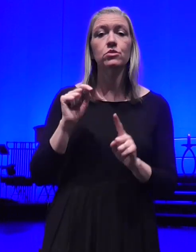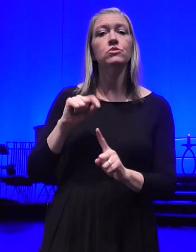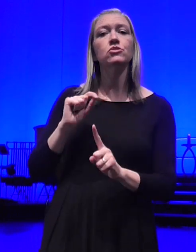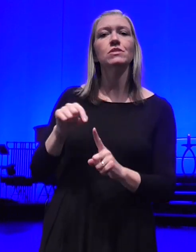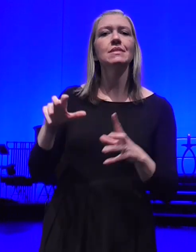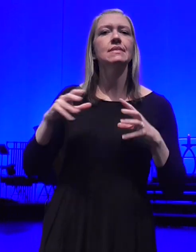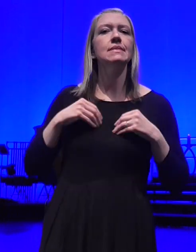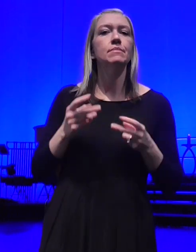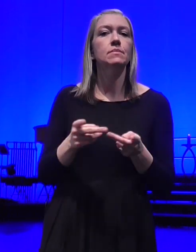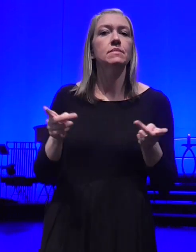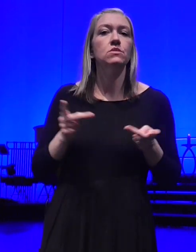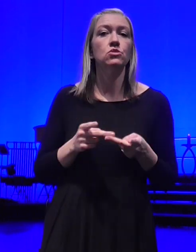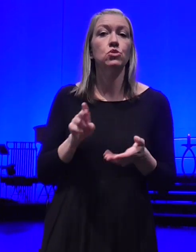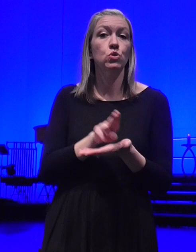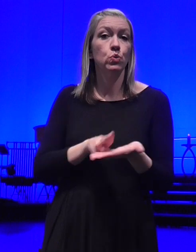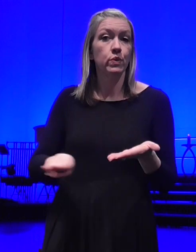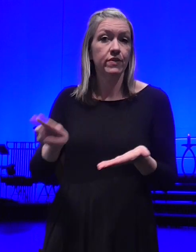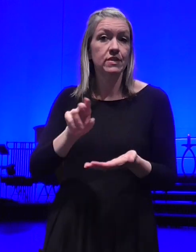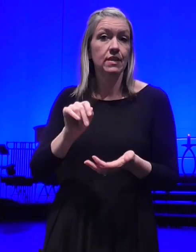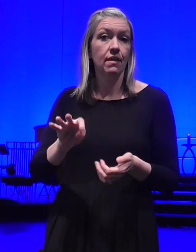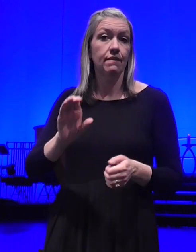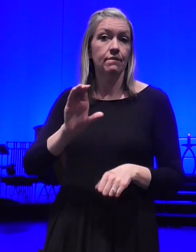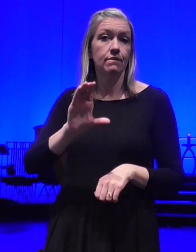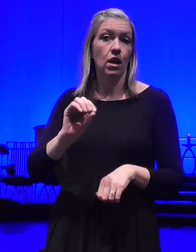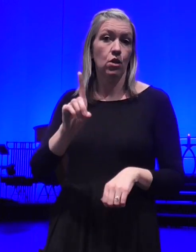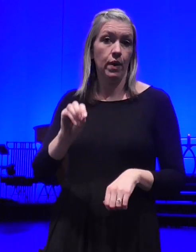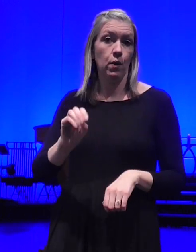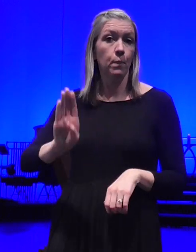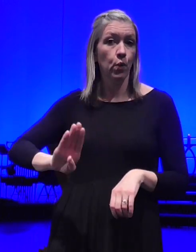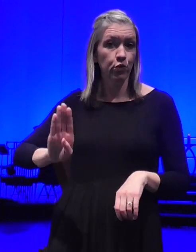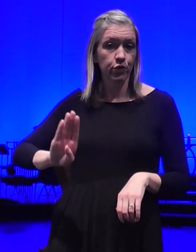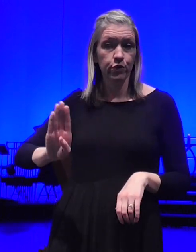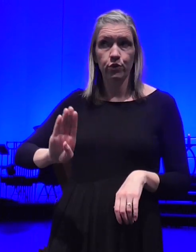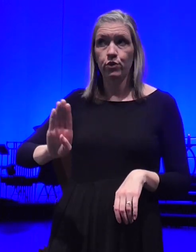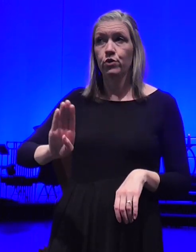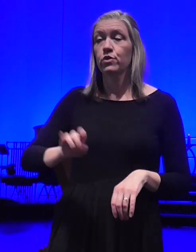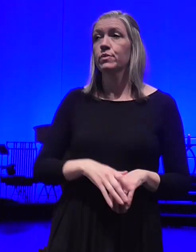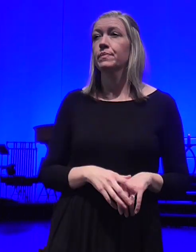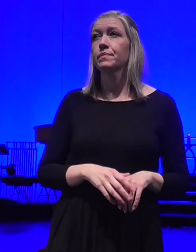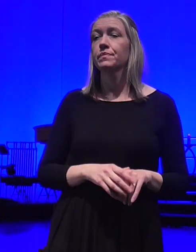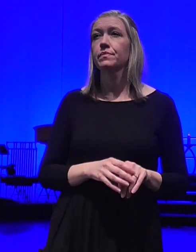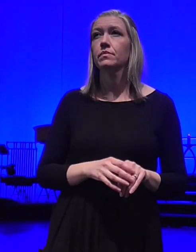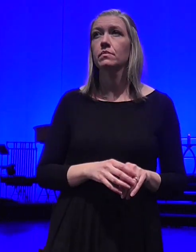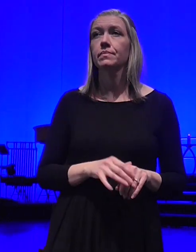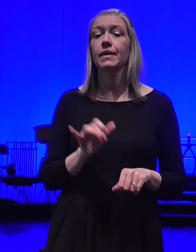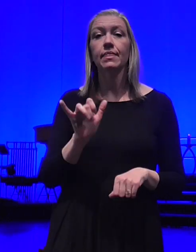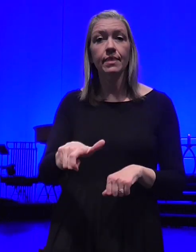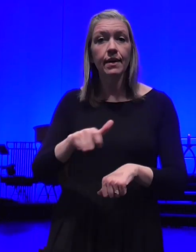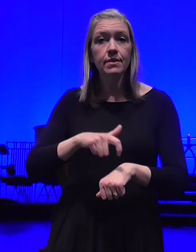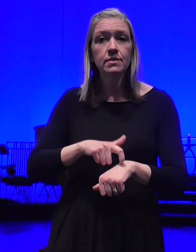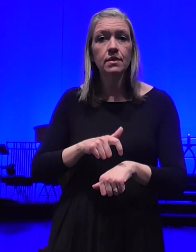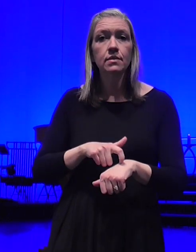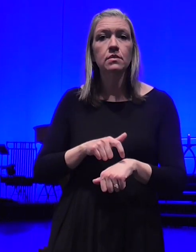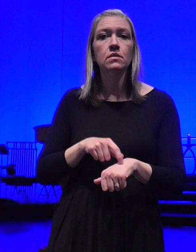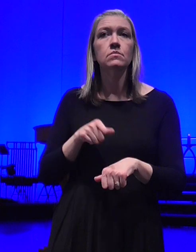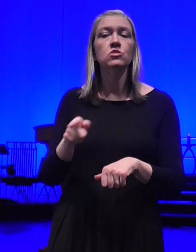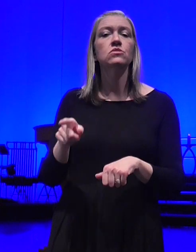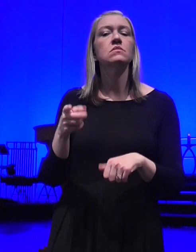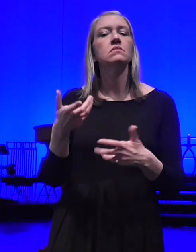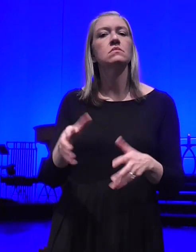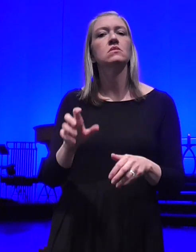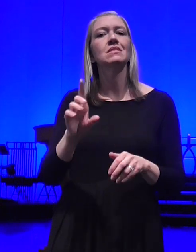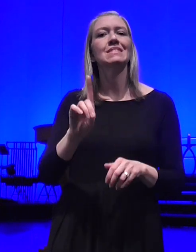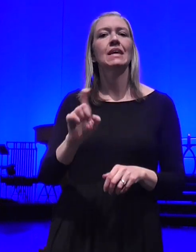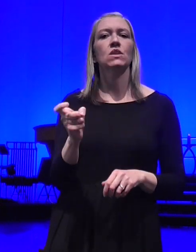a position at the University of Colorado in Boulder. And at that time, she was diagnosed